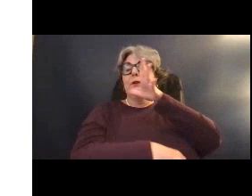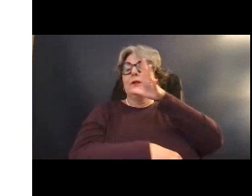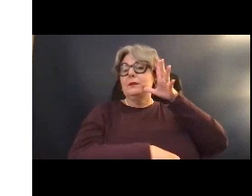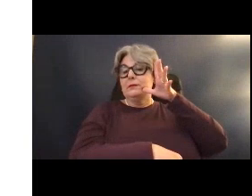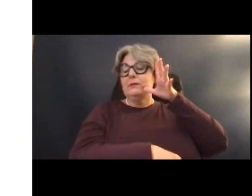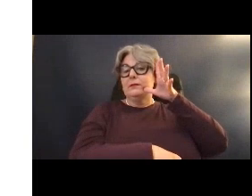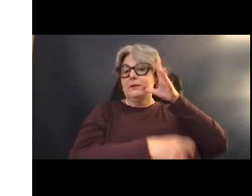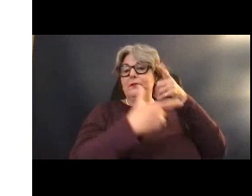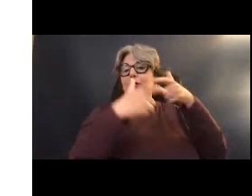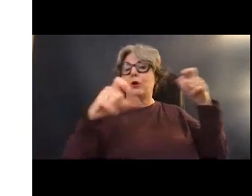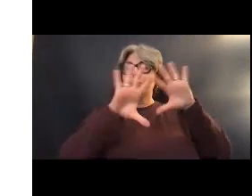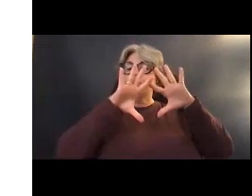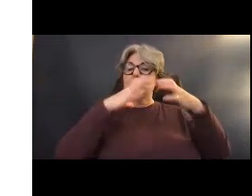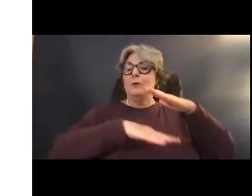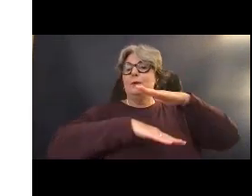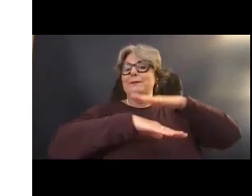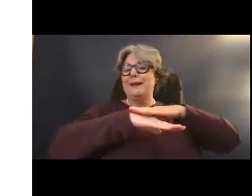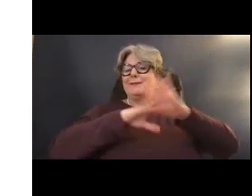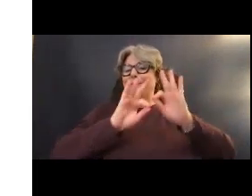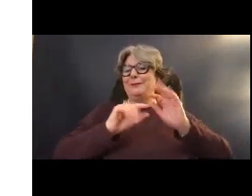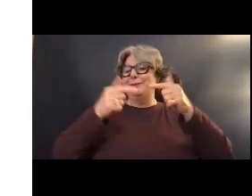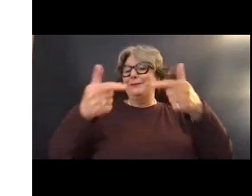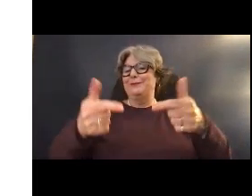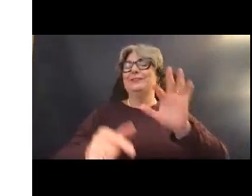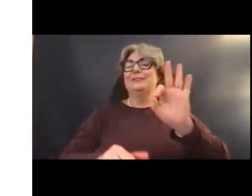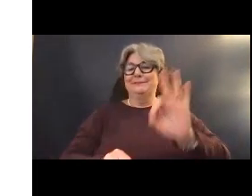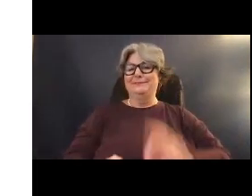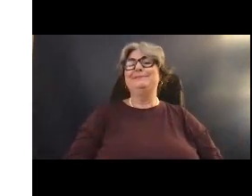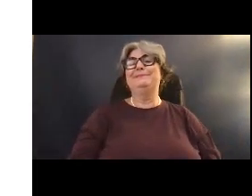the largest global platform.